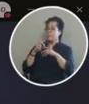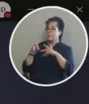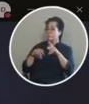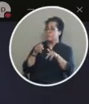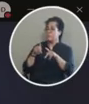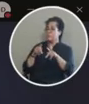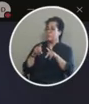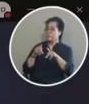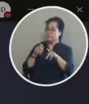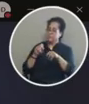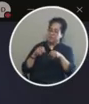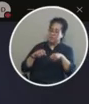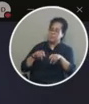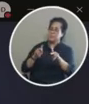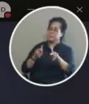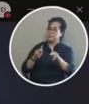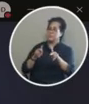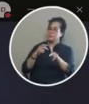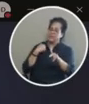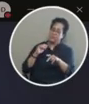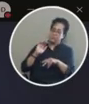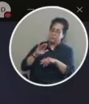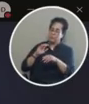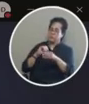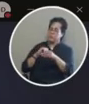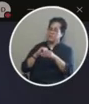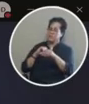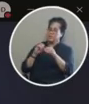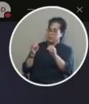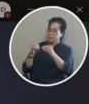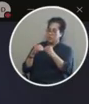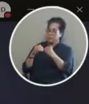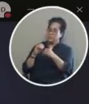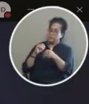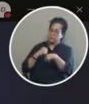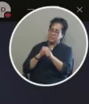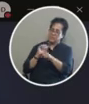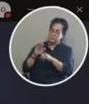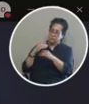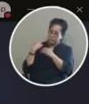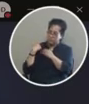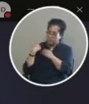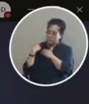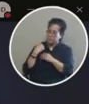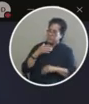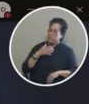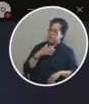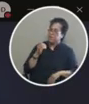of an opportunity to hold those in power accountable and to take